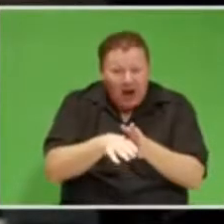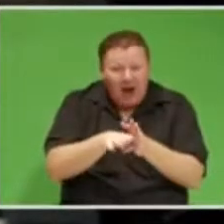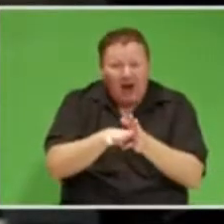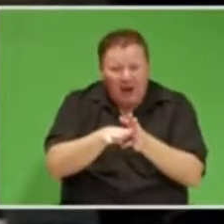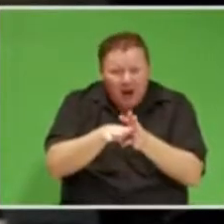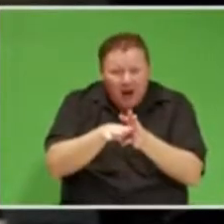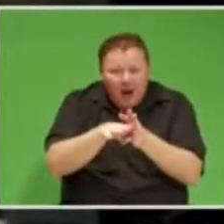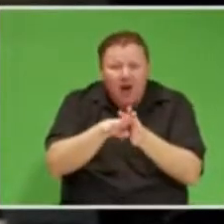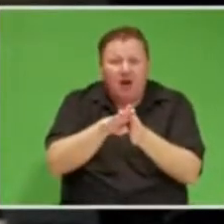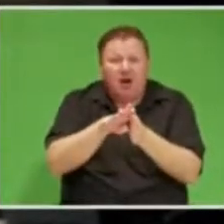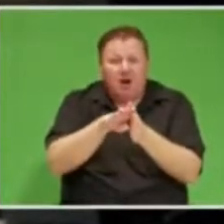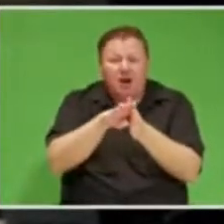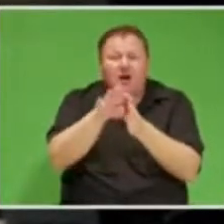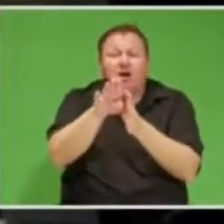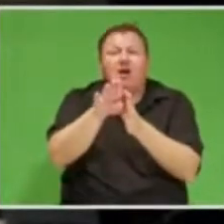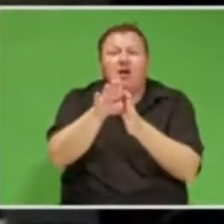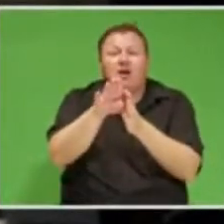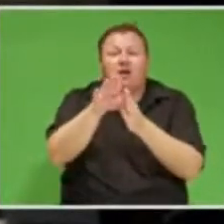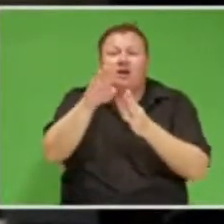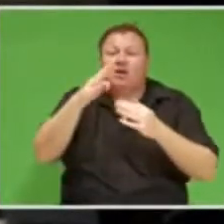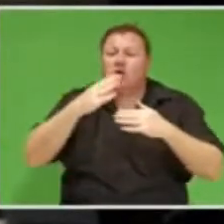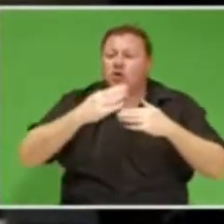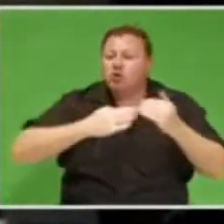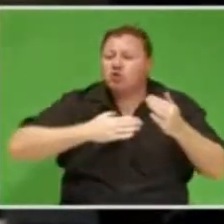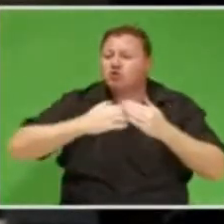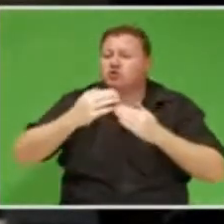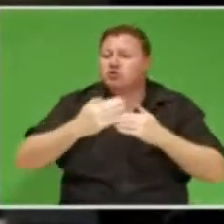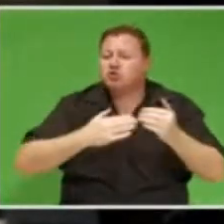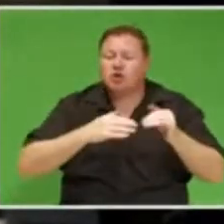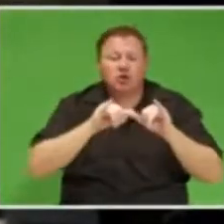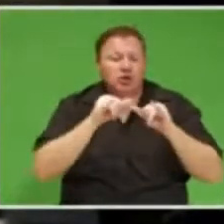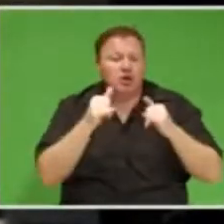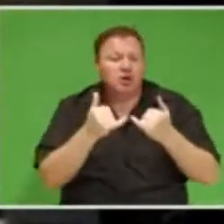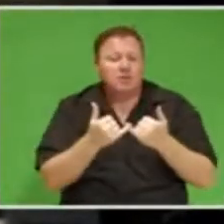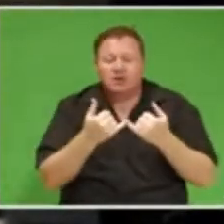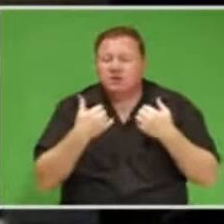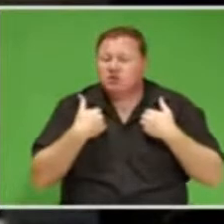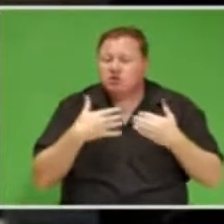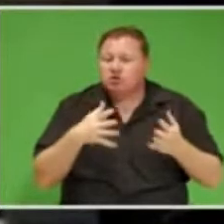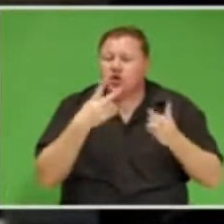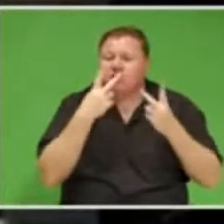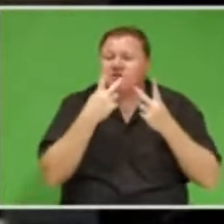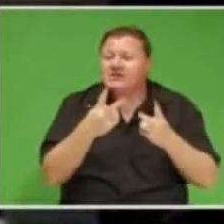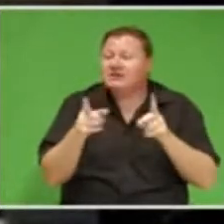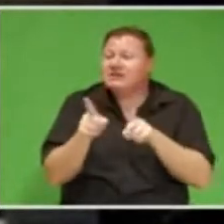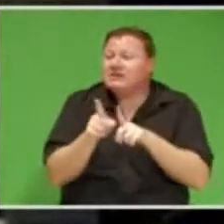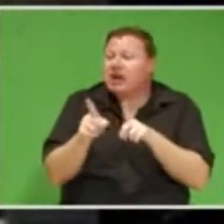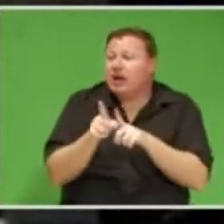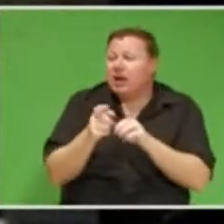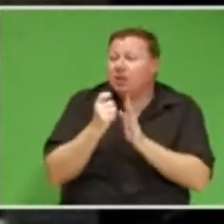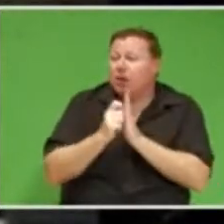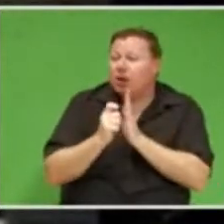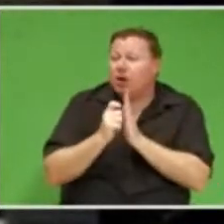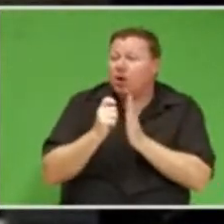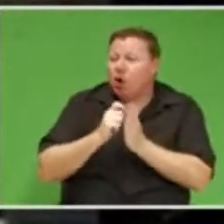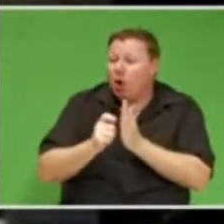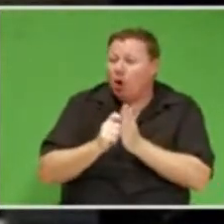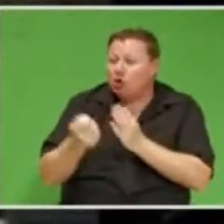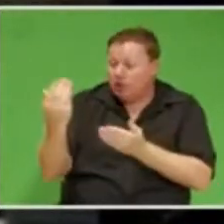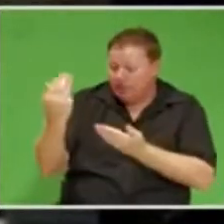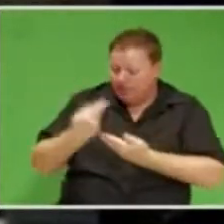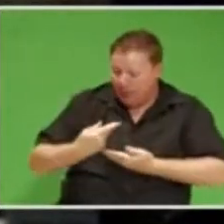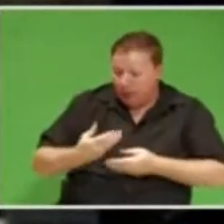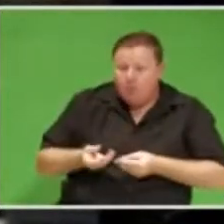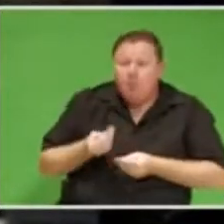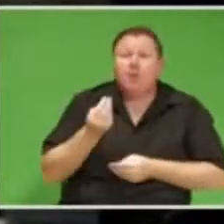where construction companies begin to see real contracts being awarded. The